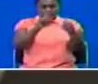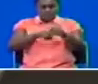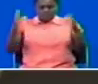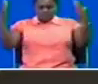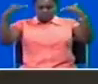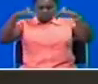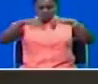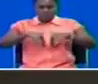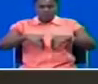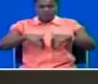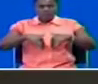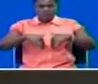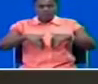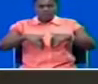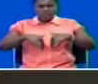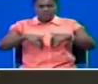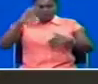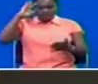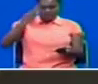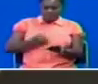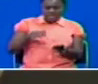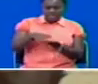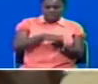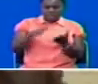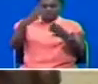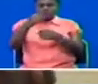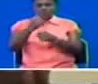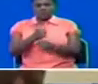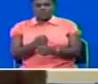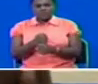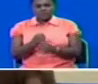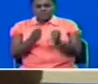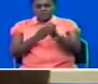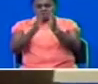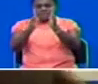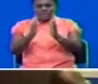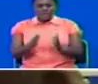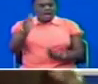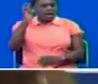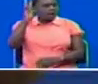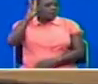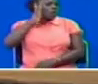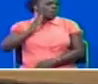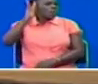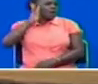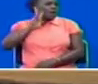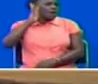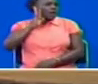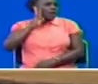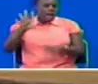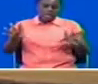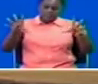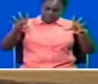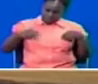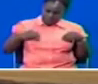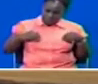Nairobi, attended mostly by faith-based organizations, the head of the Ethics and Anti-Corruption Commission would admit that